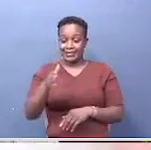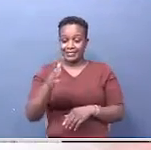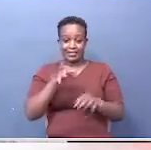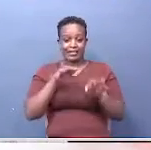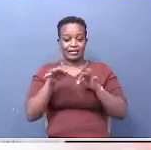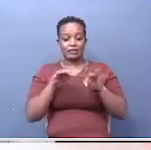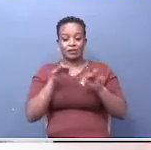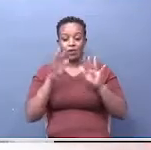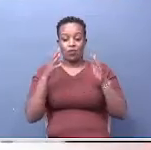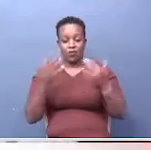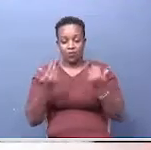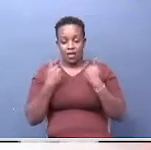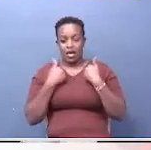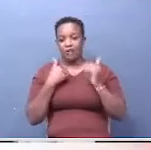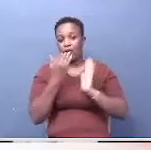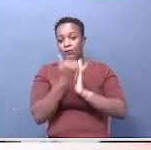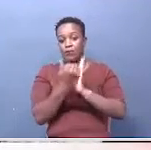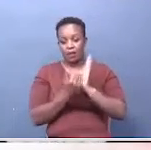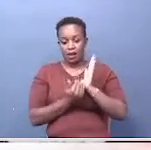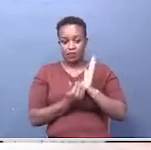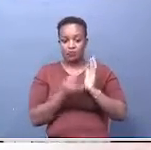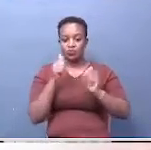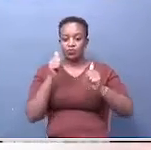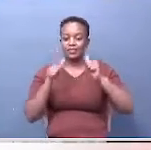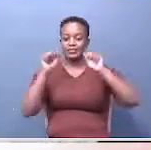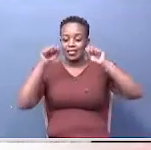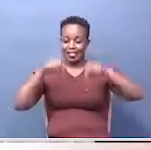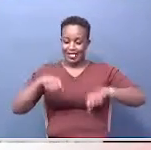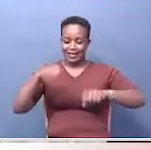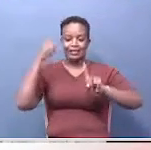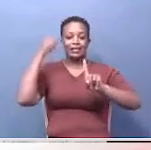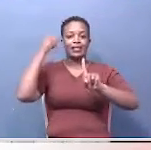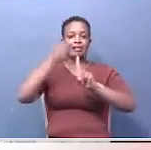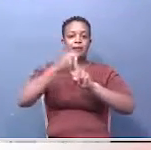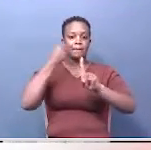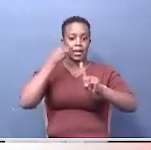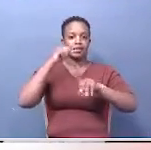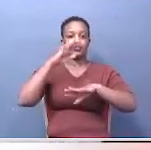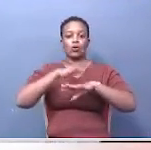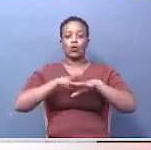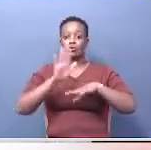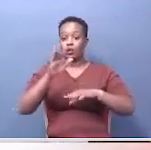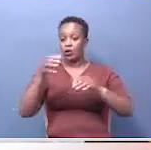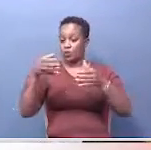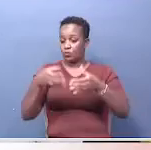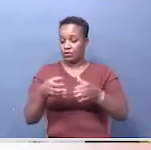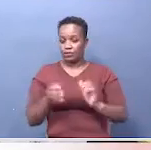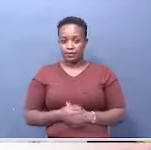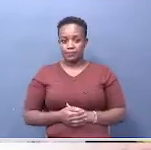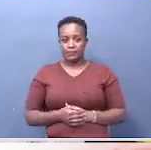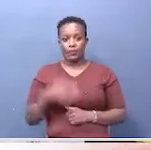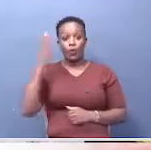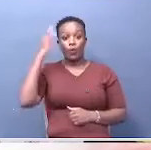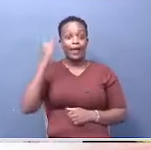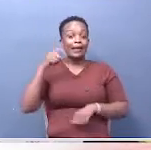program that can impact on your community. Because when